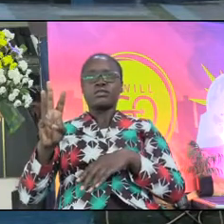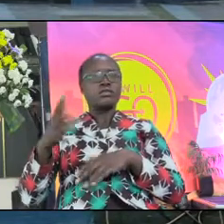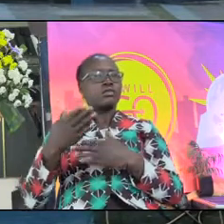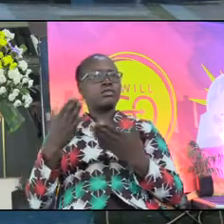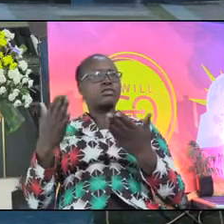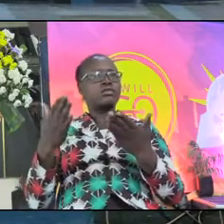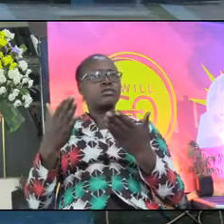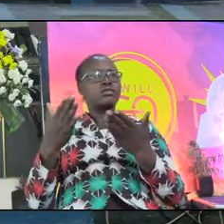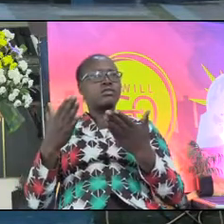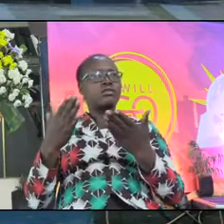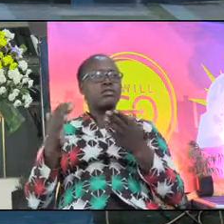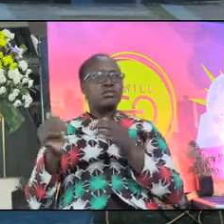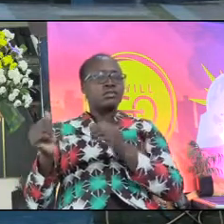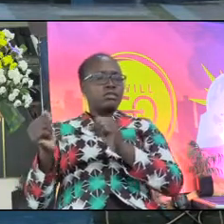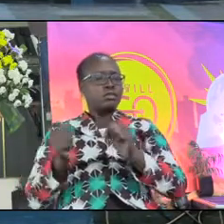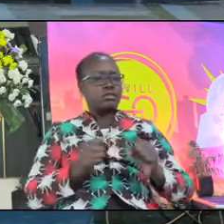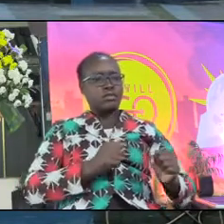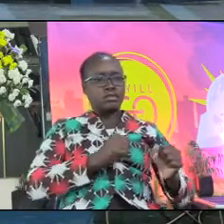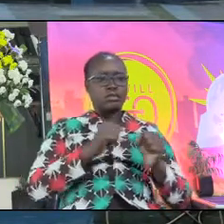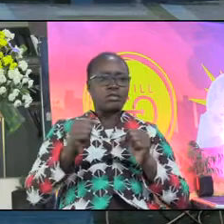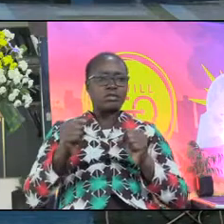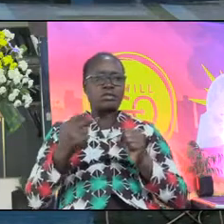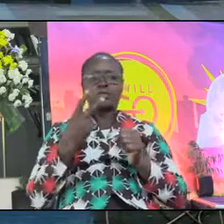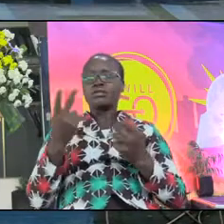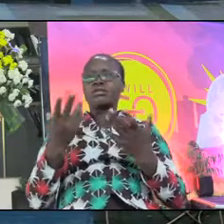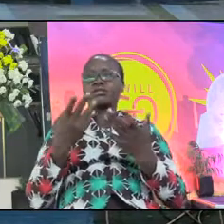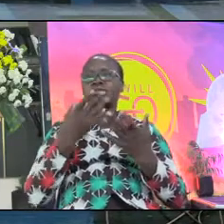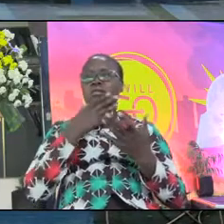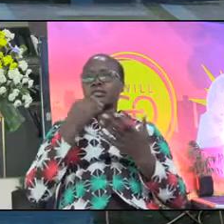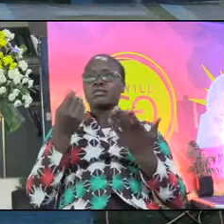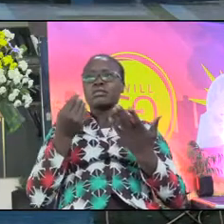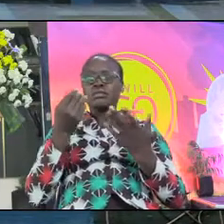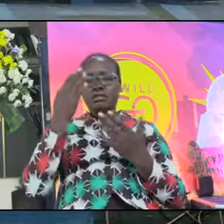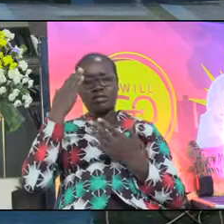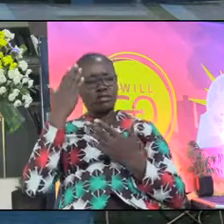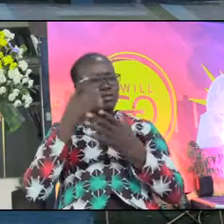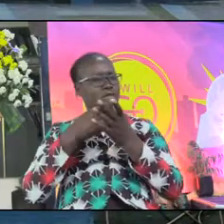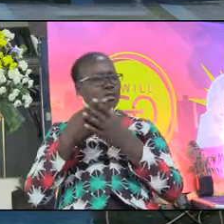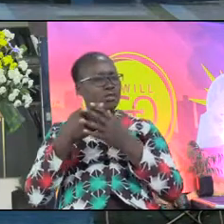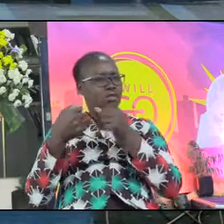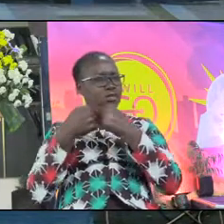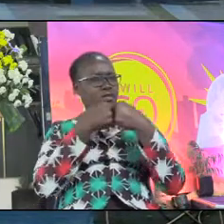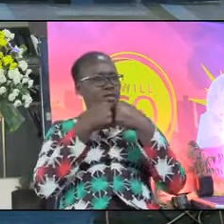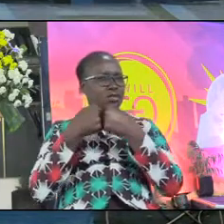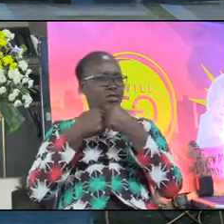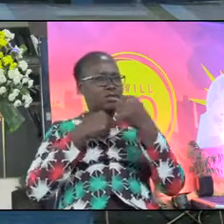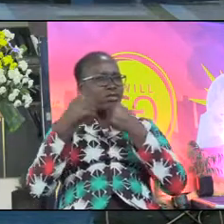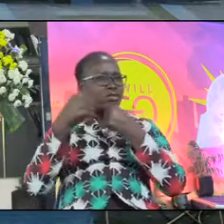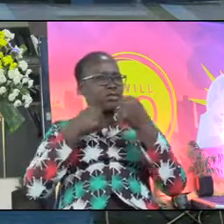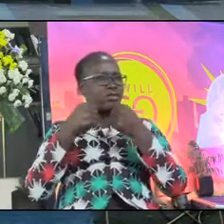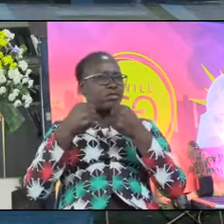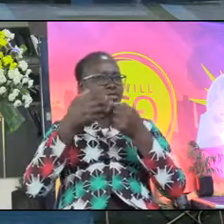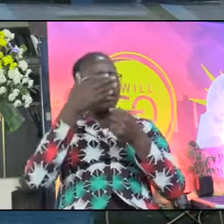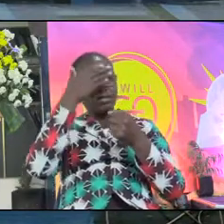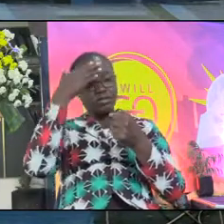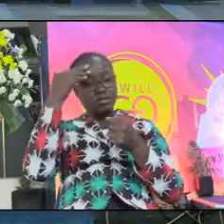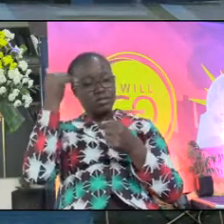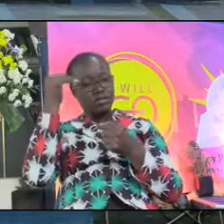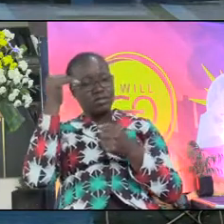way. Pull this way. Don't you tell me I know how to paddle. And they were fighting. And they